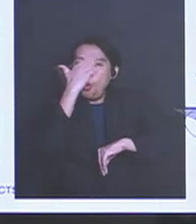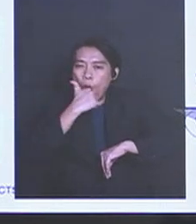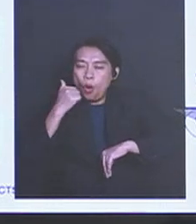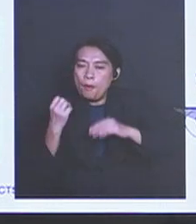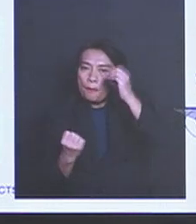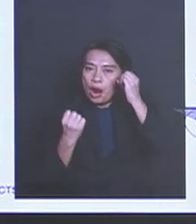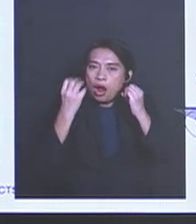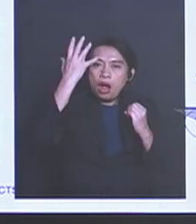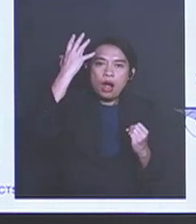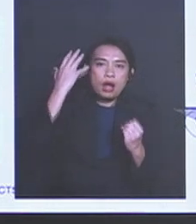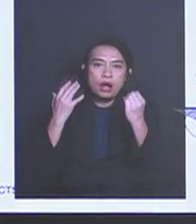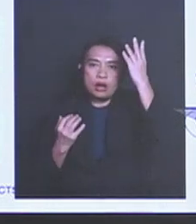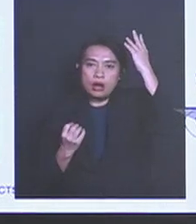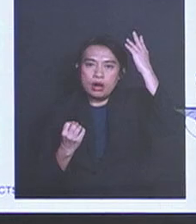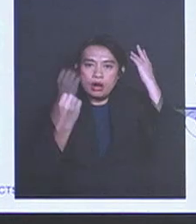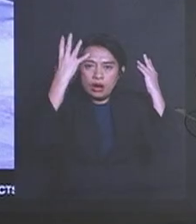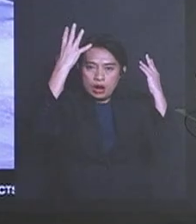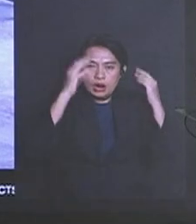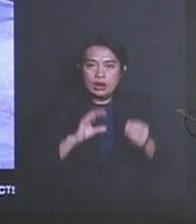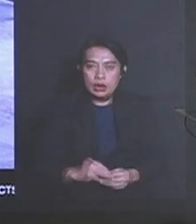student plantation at the back.